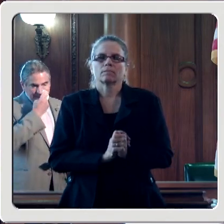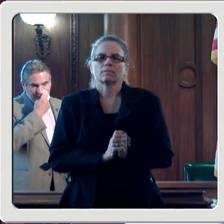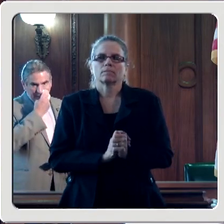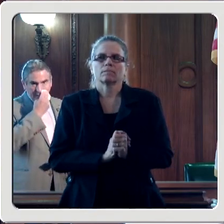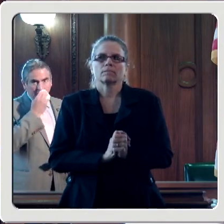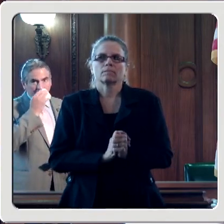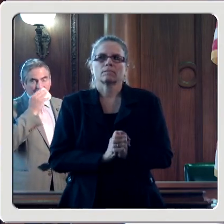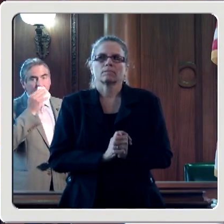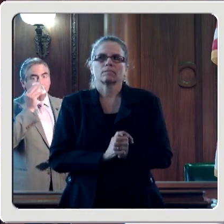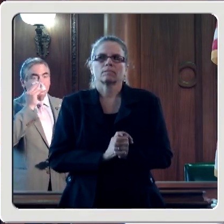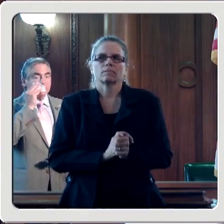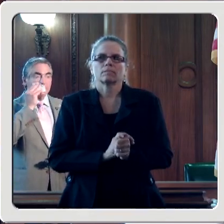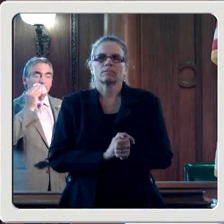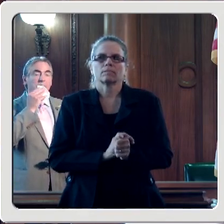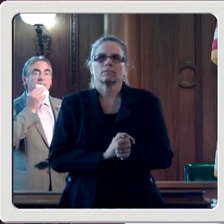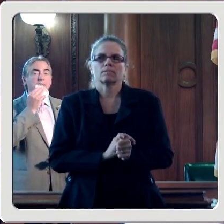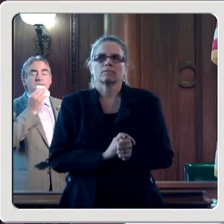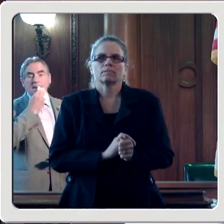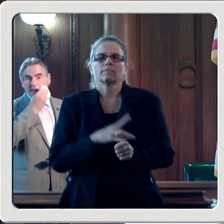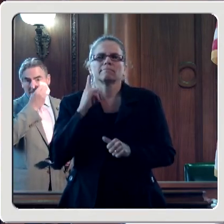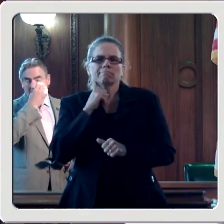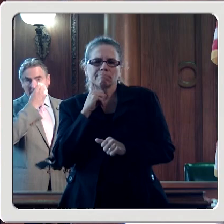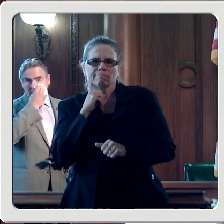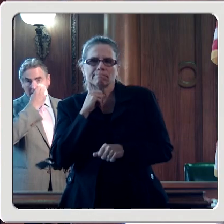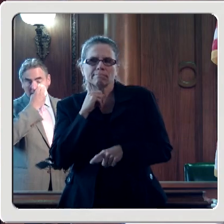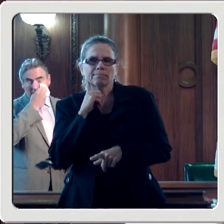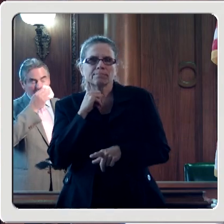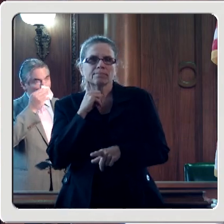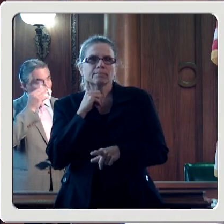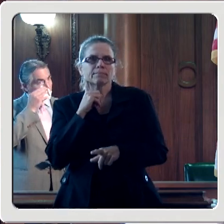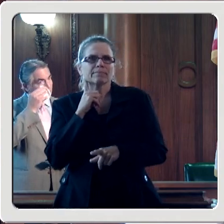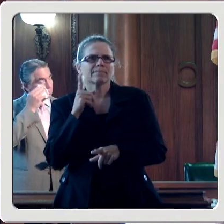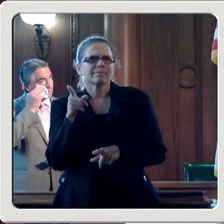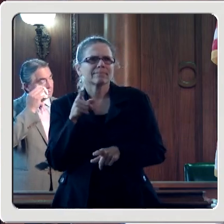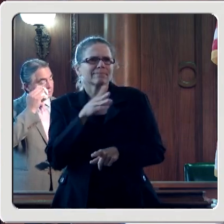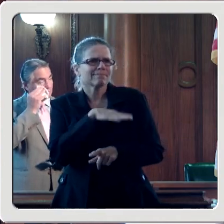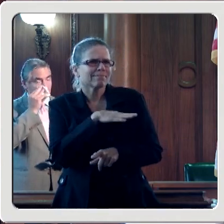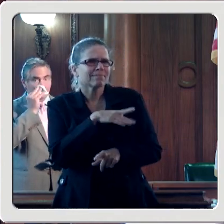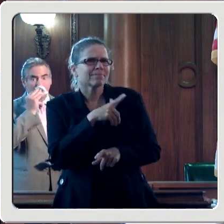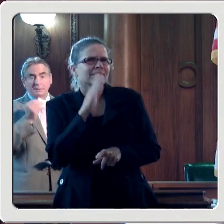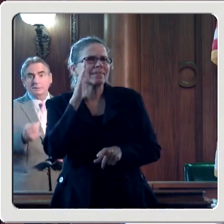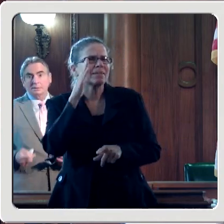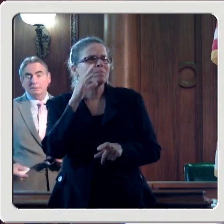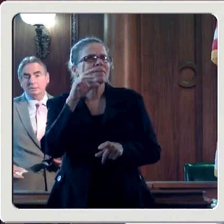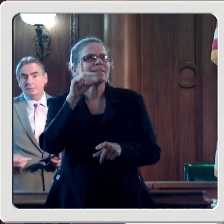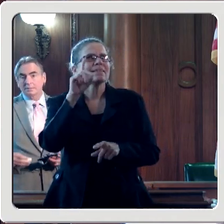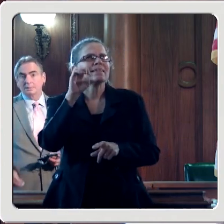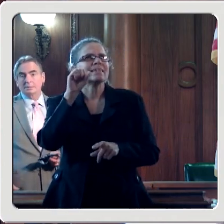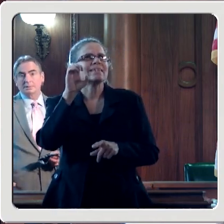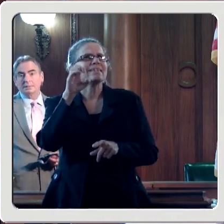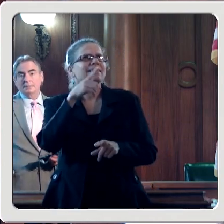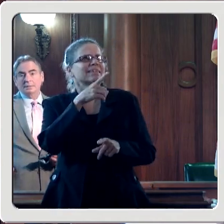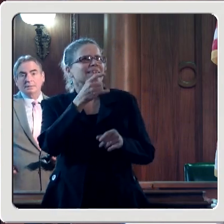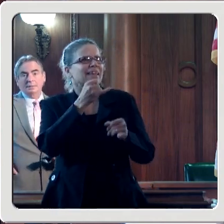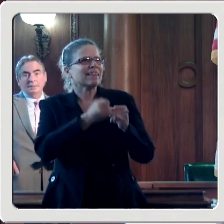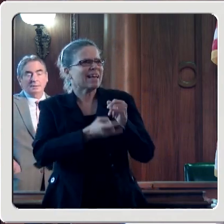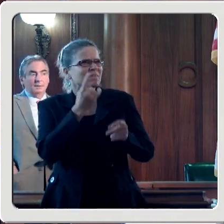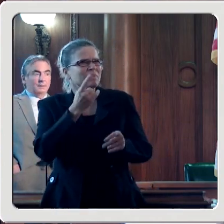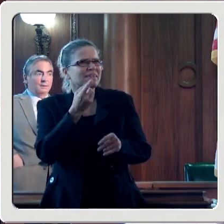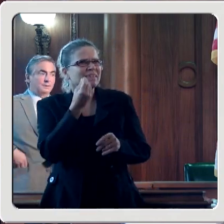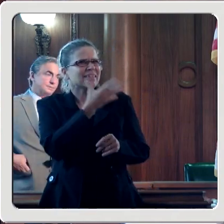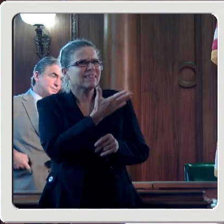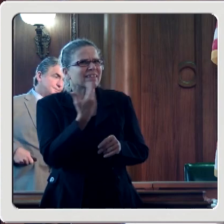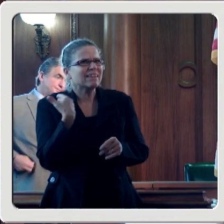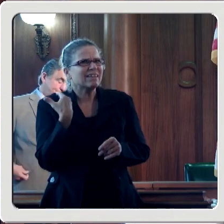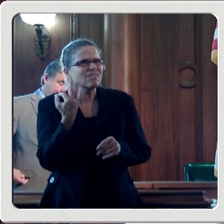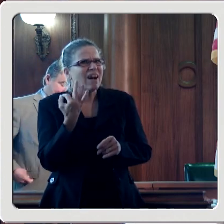This communication came from the Department of Education on Friday. Do you see that, was that a recommendation